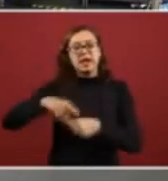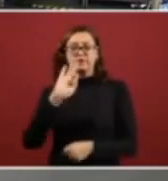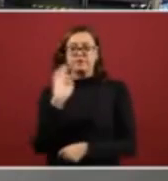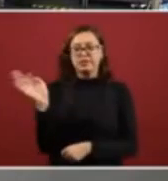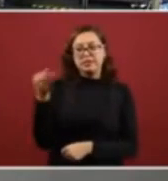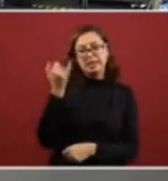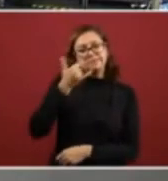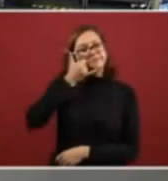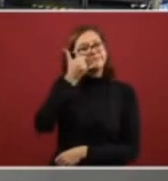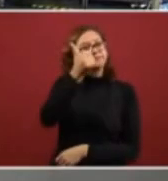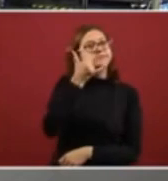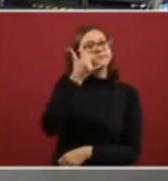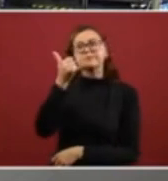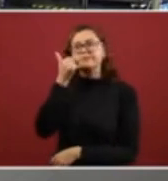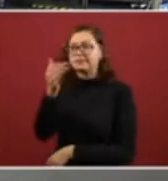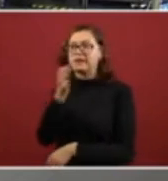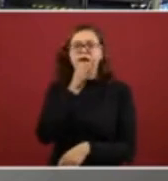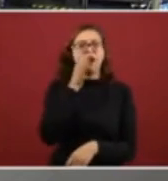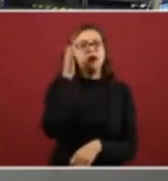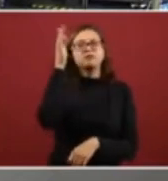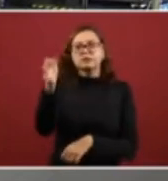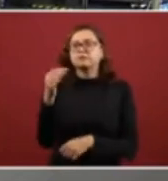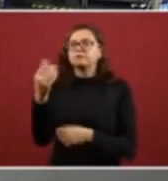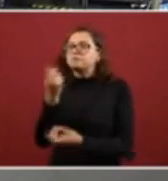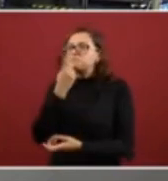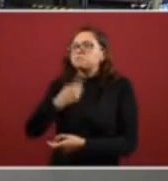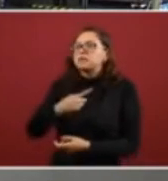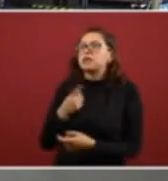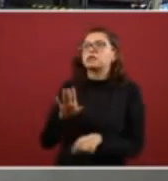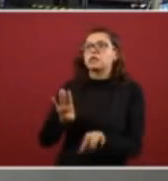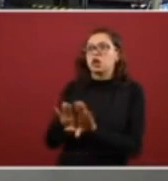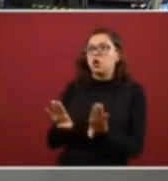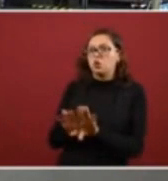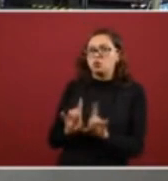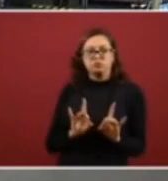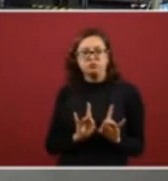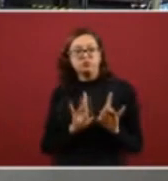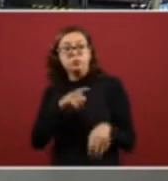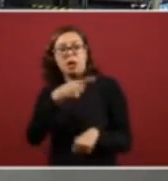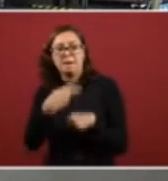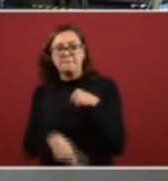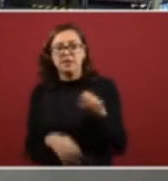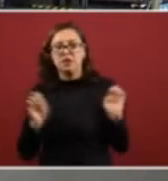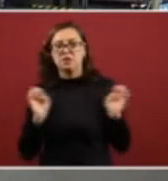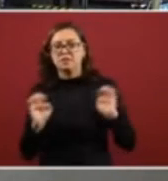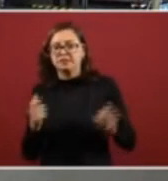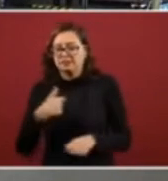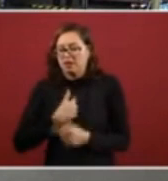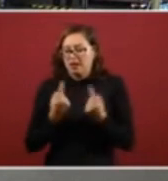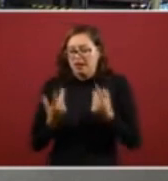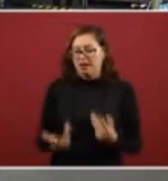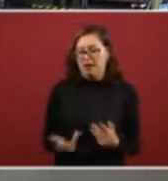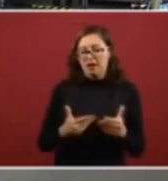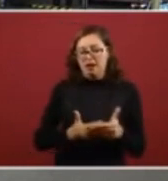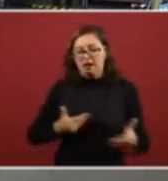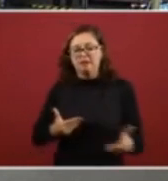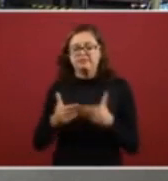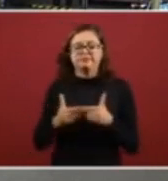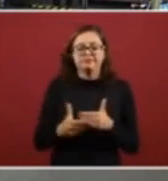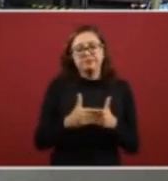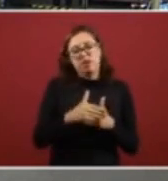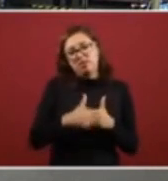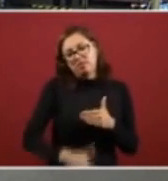federal protection agency which can inform you. And then we have a plan to help